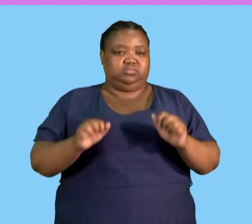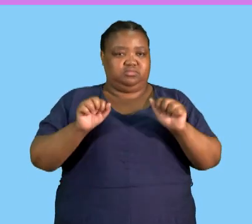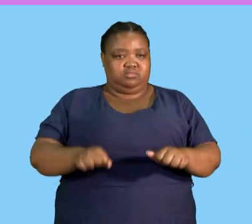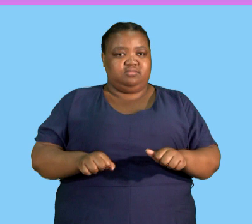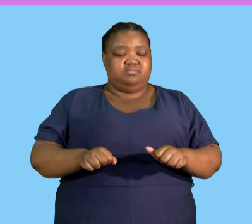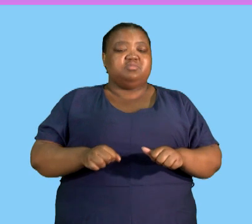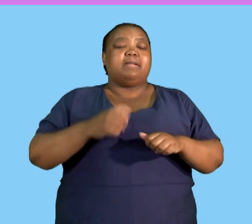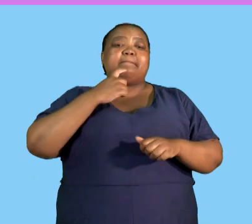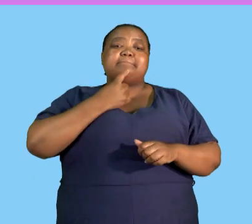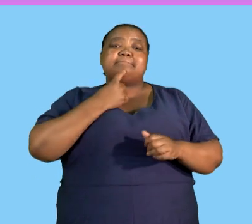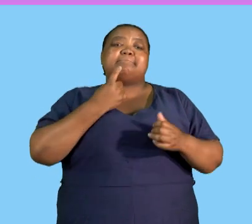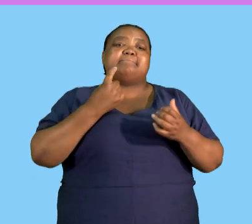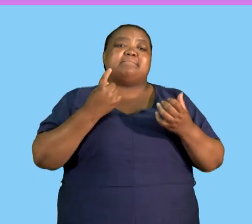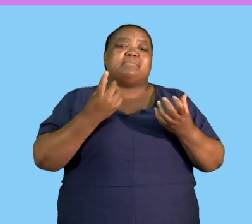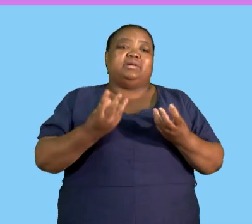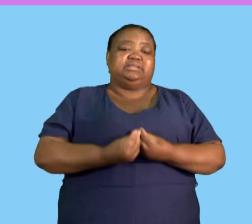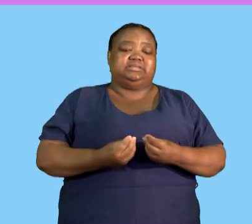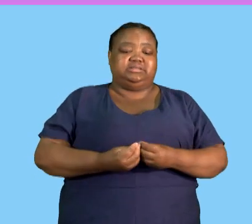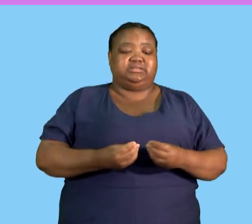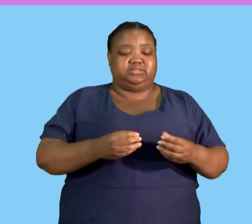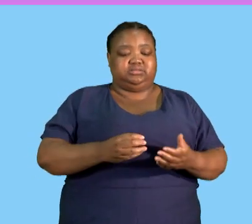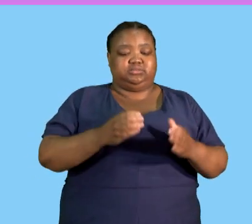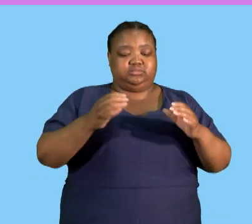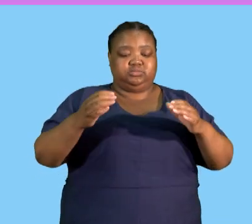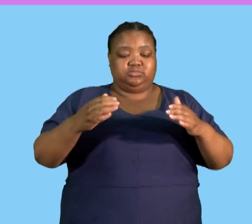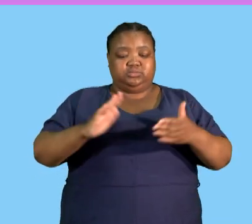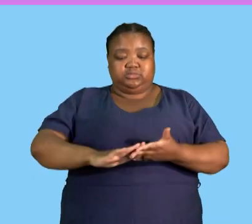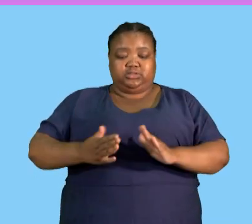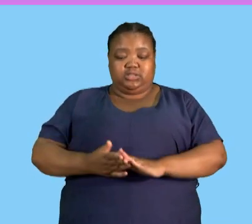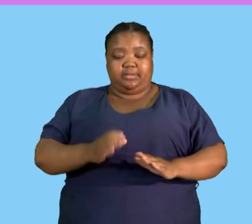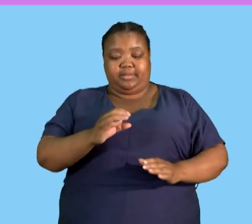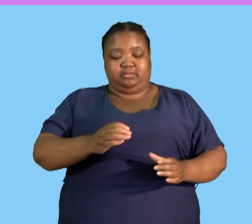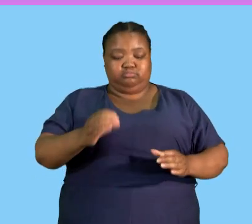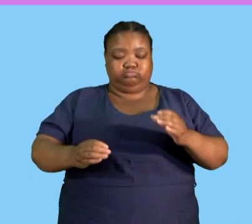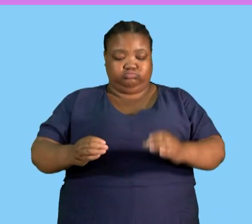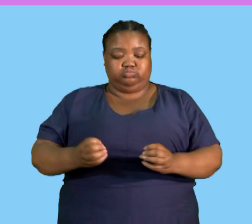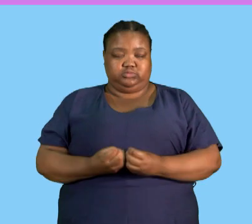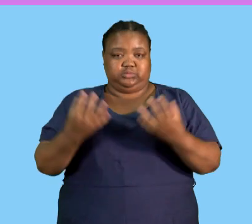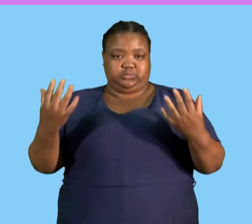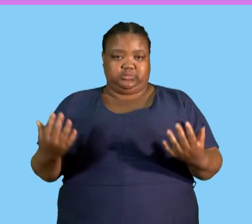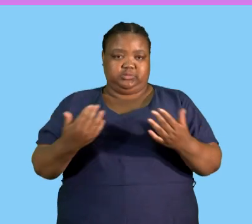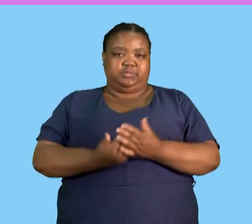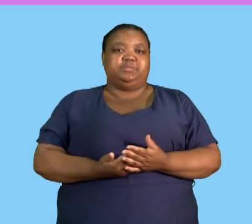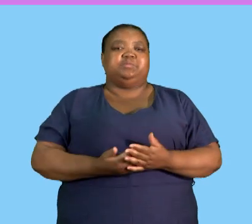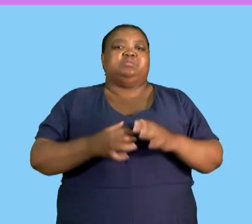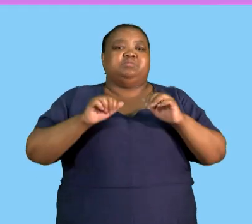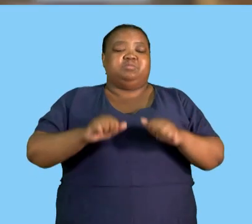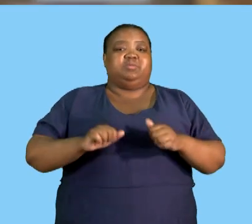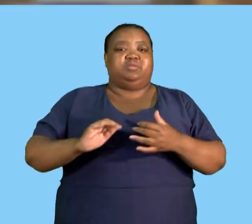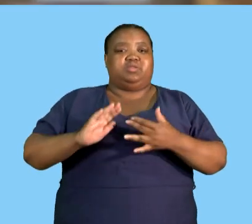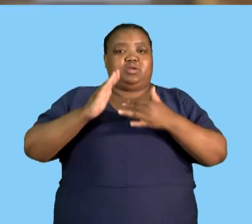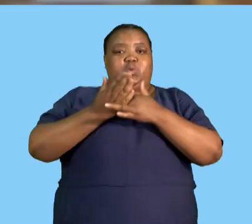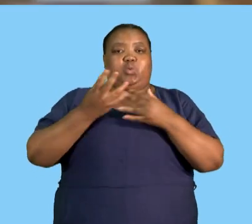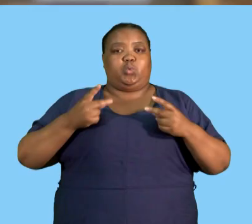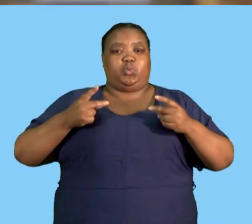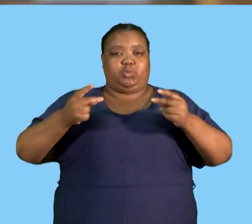arrangement that uses the minimum amount of material to package the maximum number of items. All right, guys,